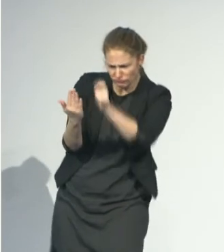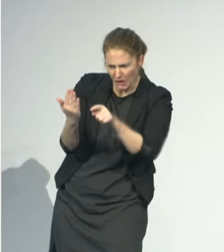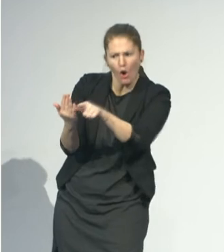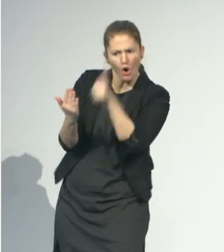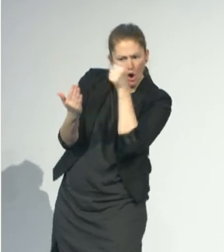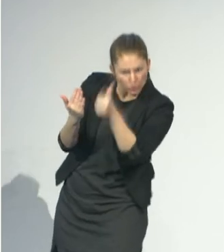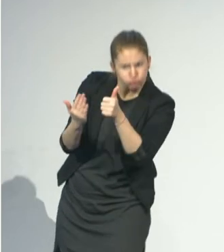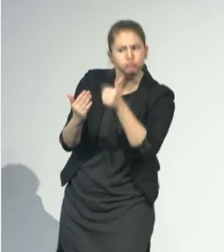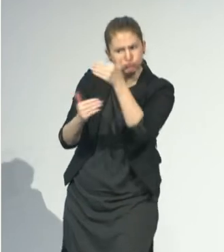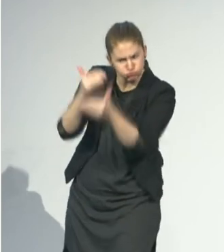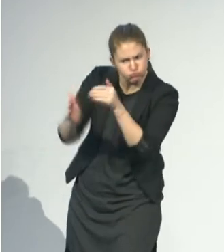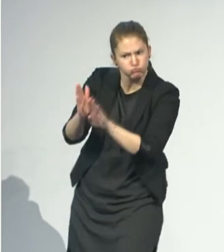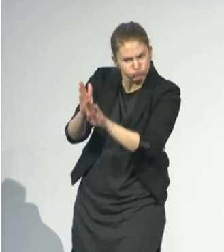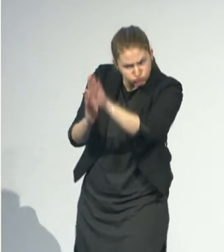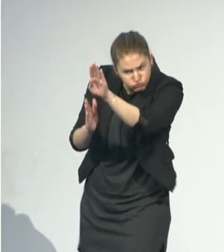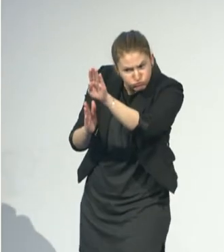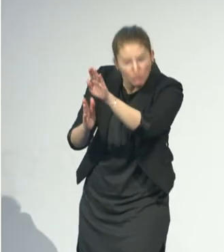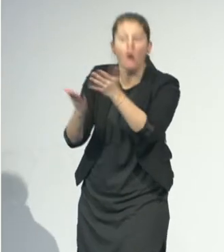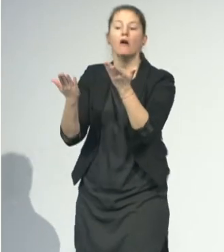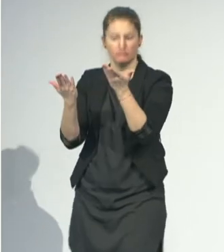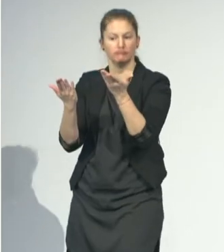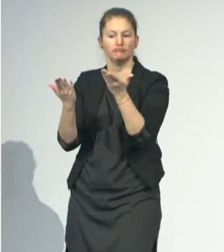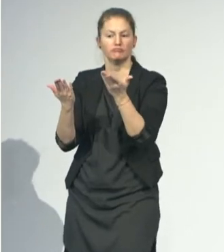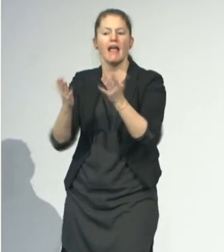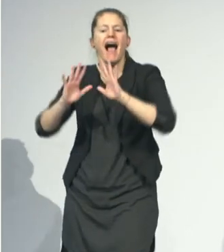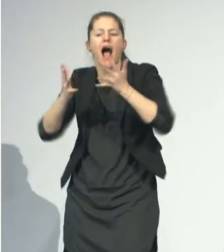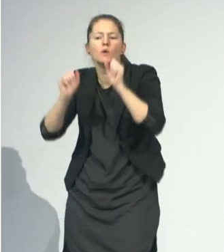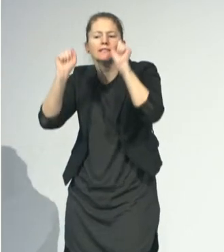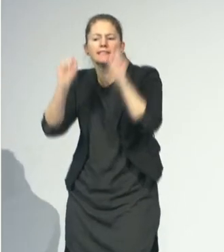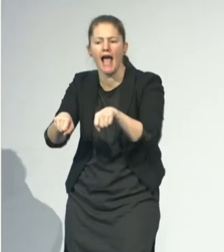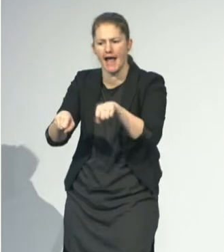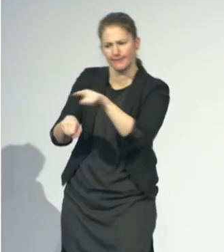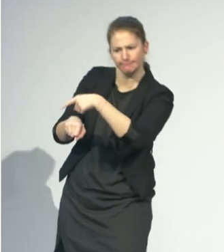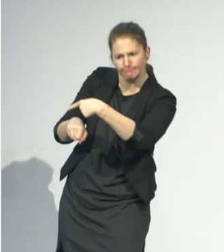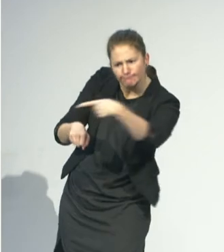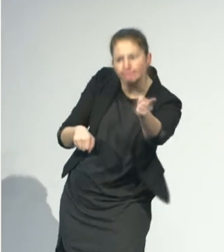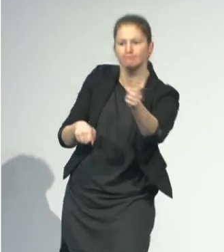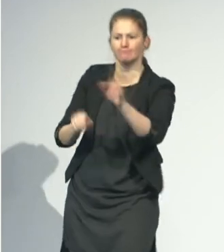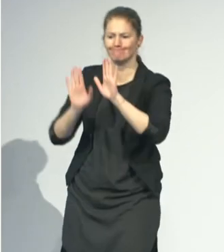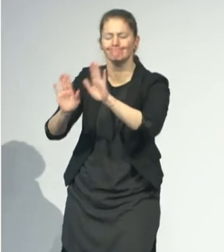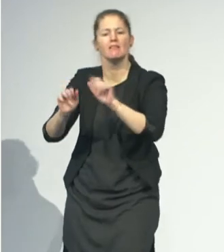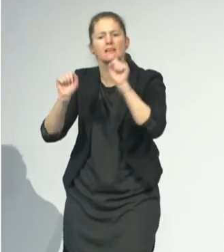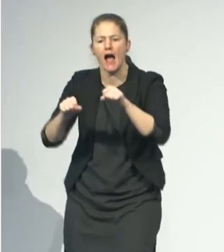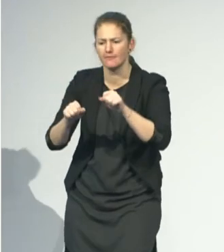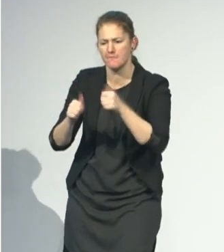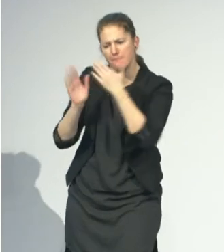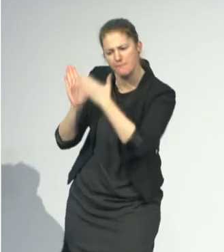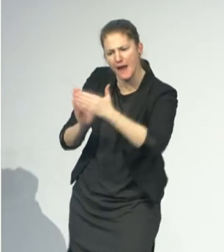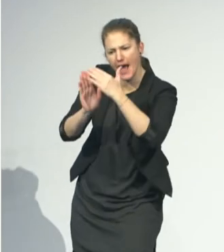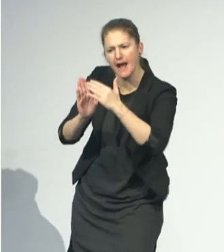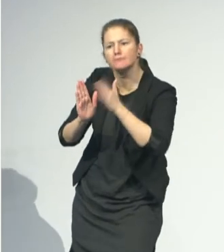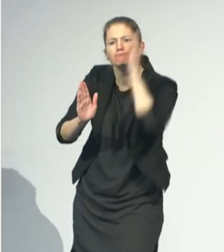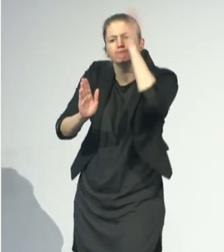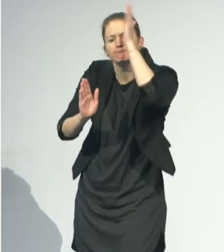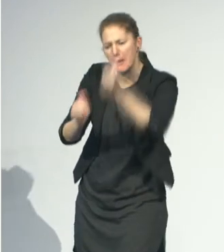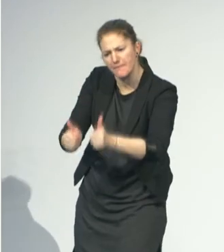to elaborate a roadmap to improve in their commitment with inclusion. Great.